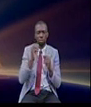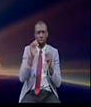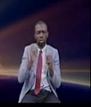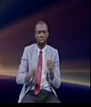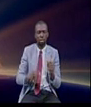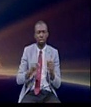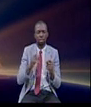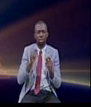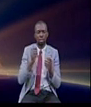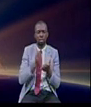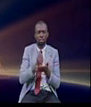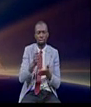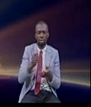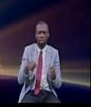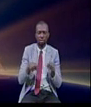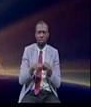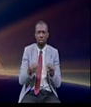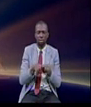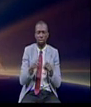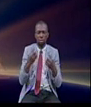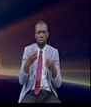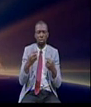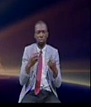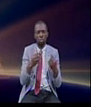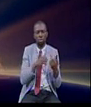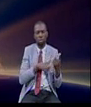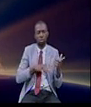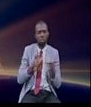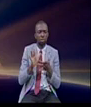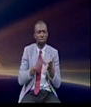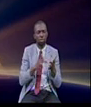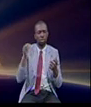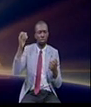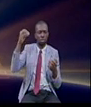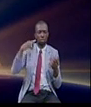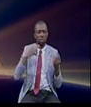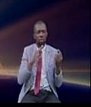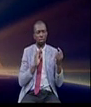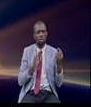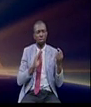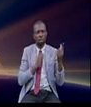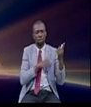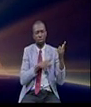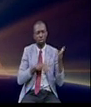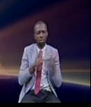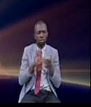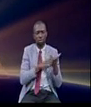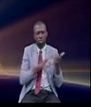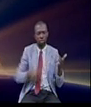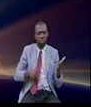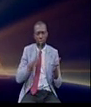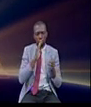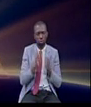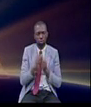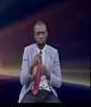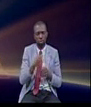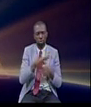Even so, come, Lord Jesus. The grace of our Lord Jesus Christ be with you all. Amen.